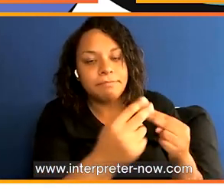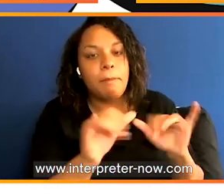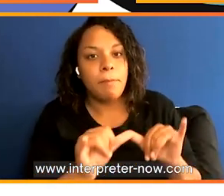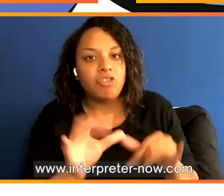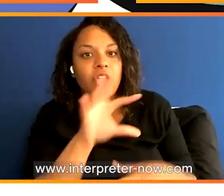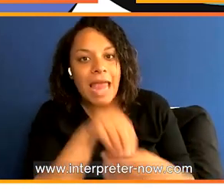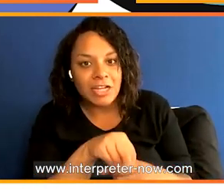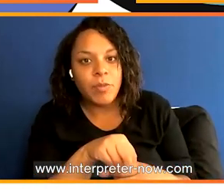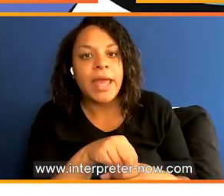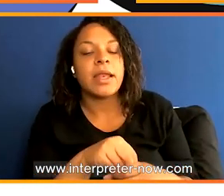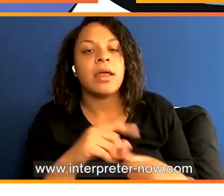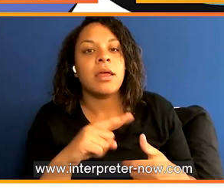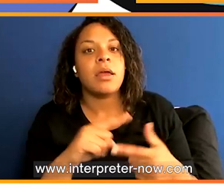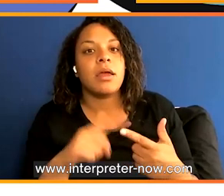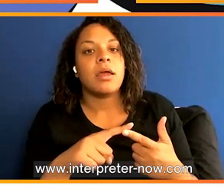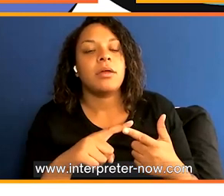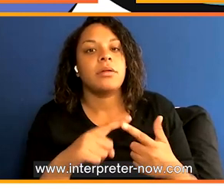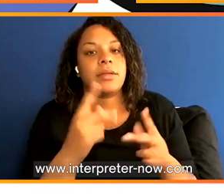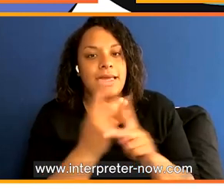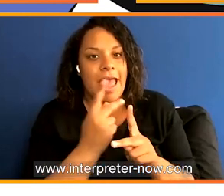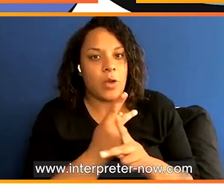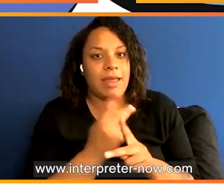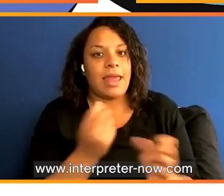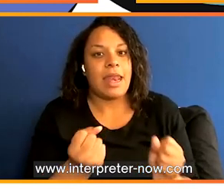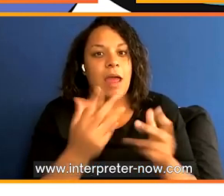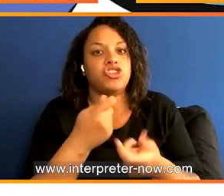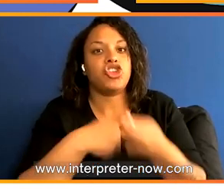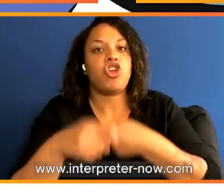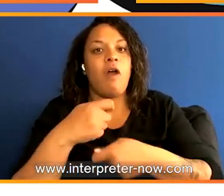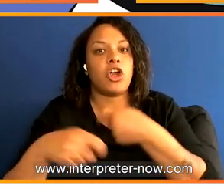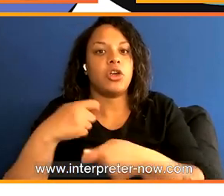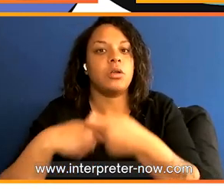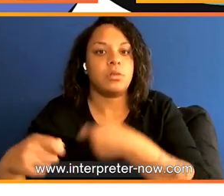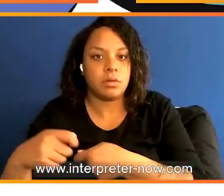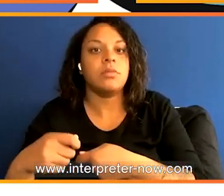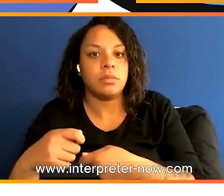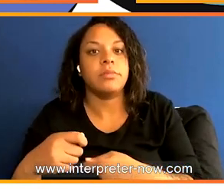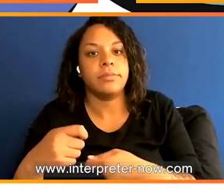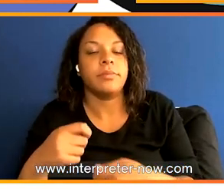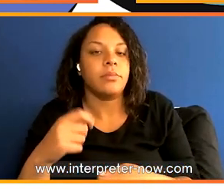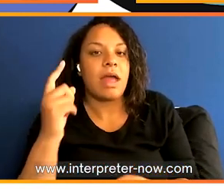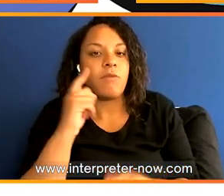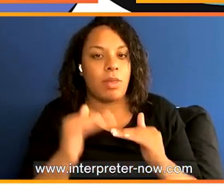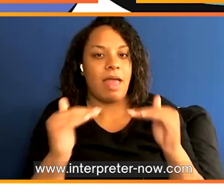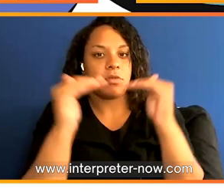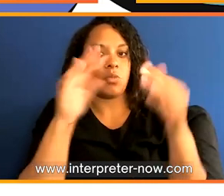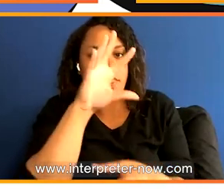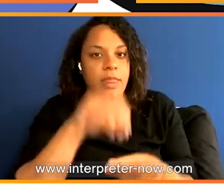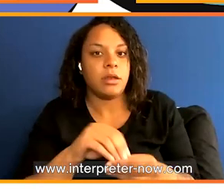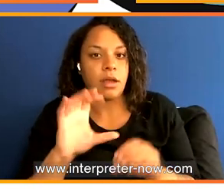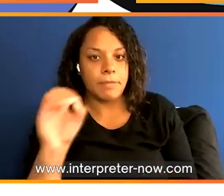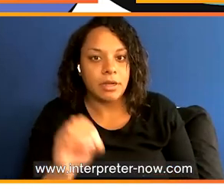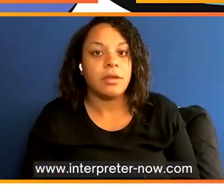business back then, right? So we partnered with a company to measure engagement, as well calculate